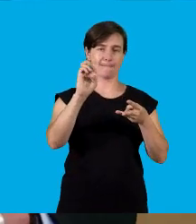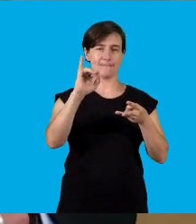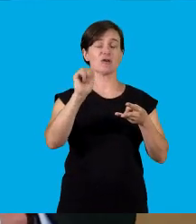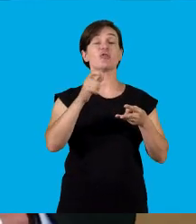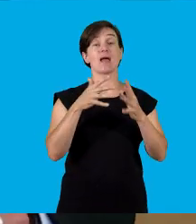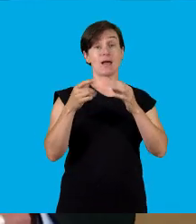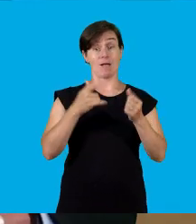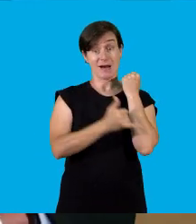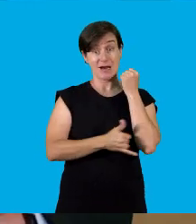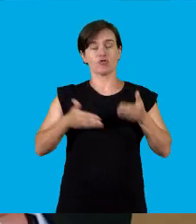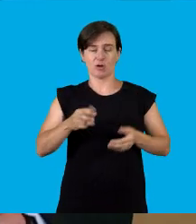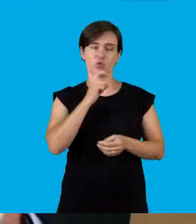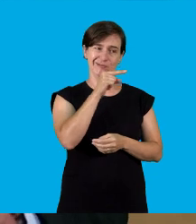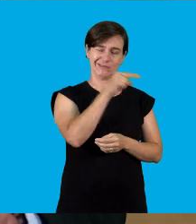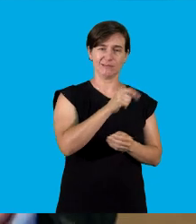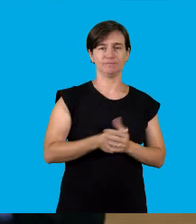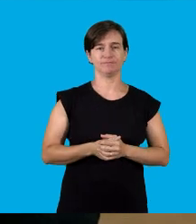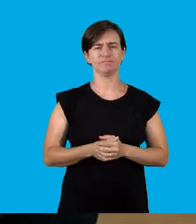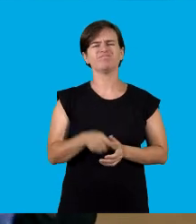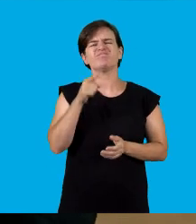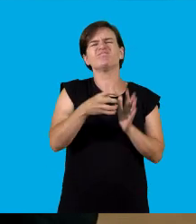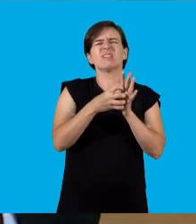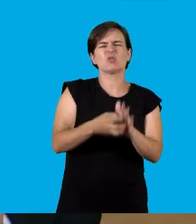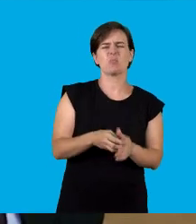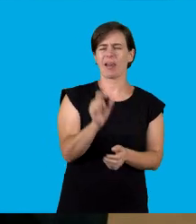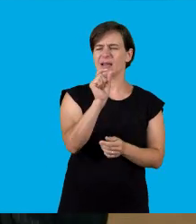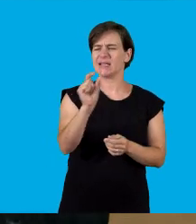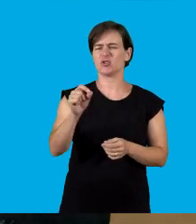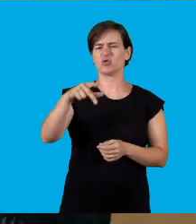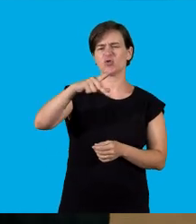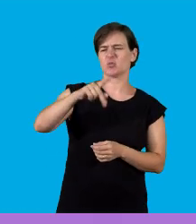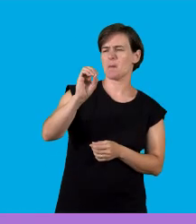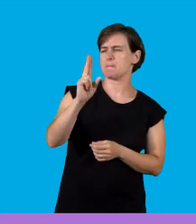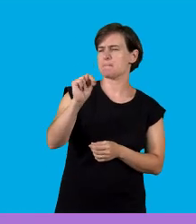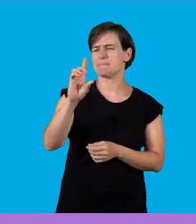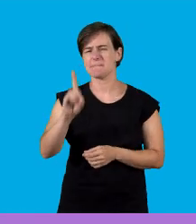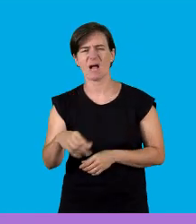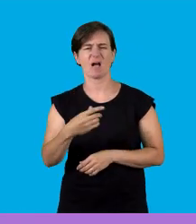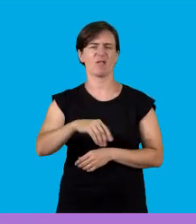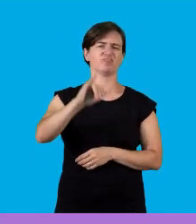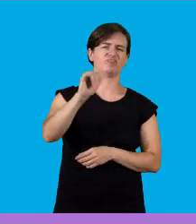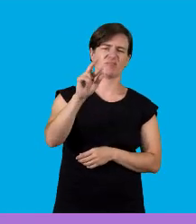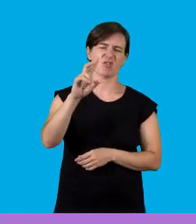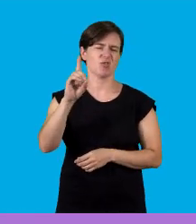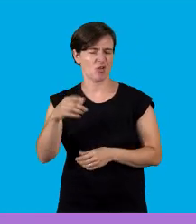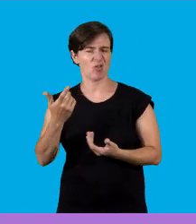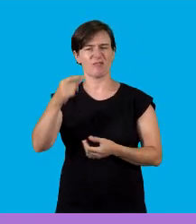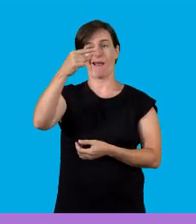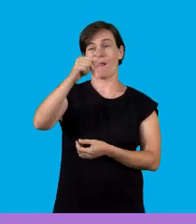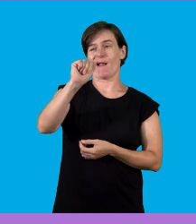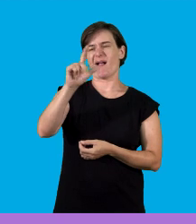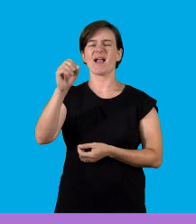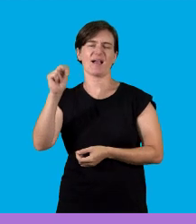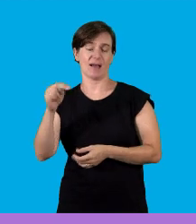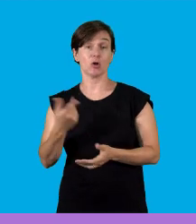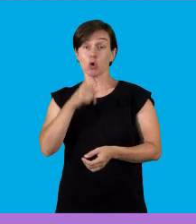use in the imperial system is, for example, inches, pounds, yards, gallons, etc. And you'll see some